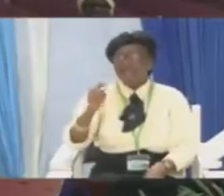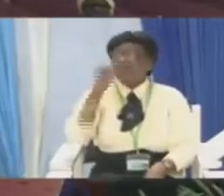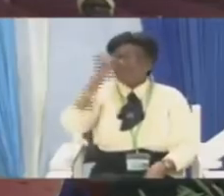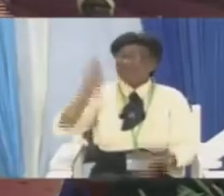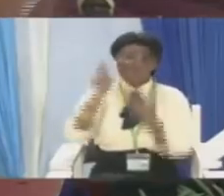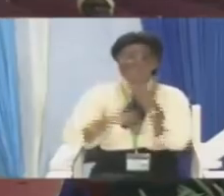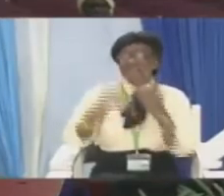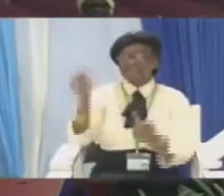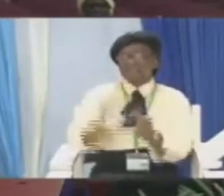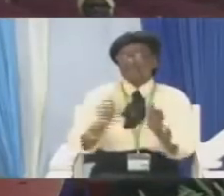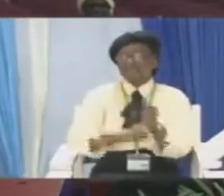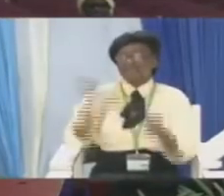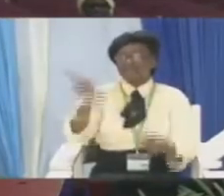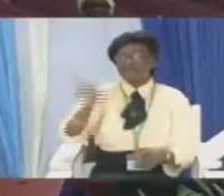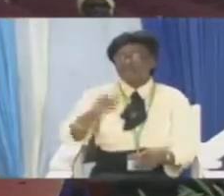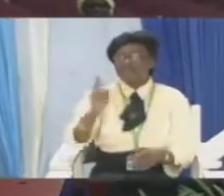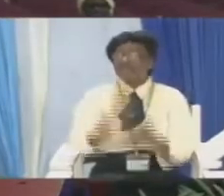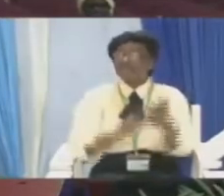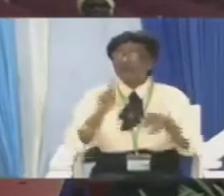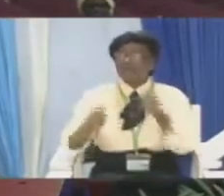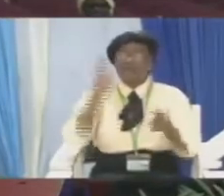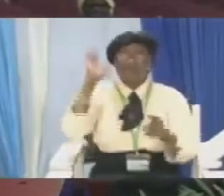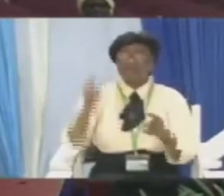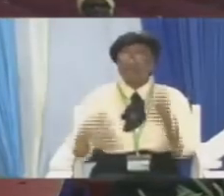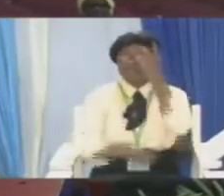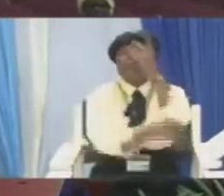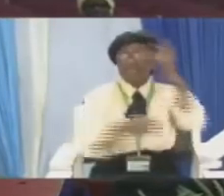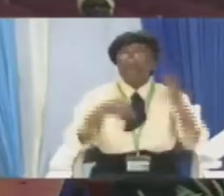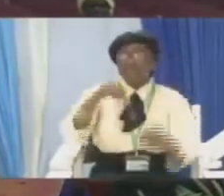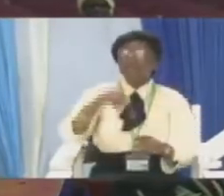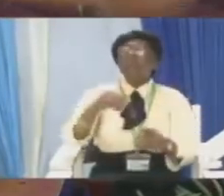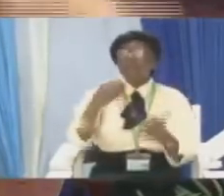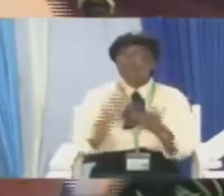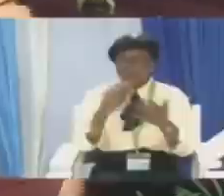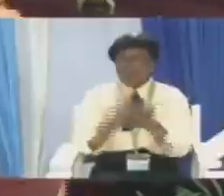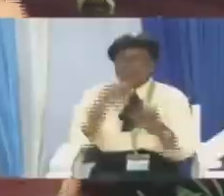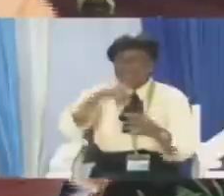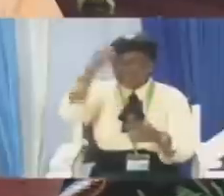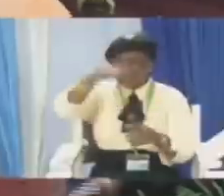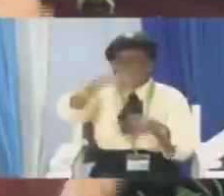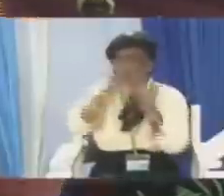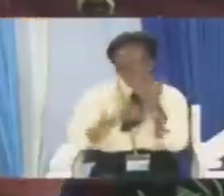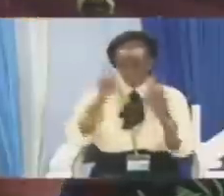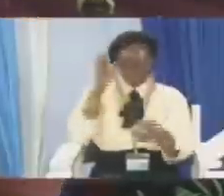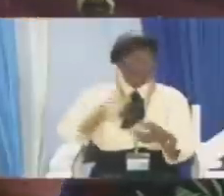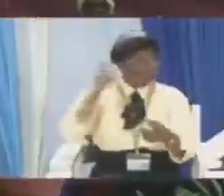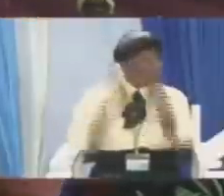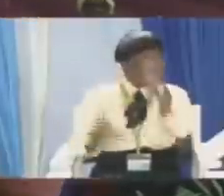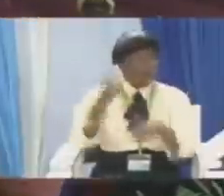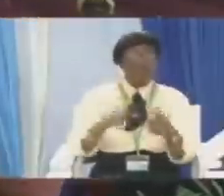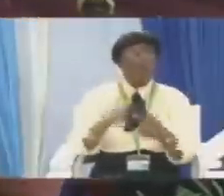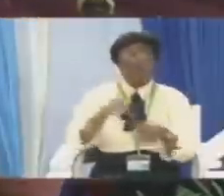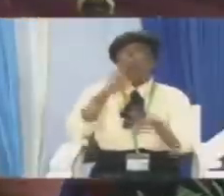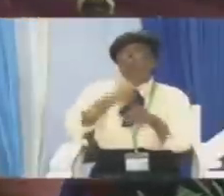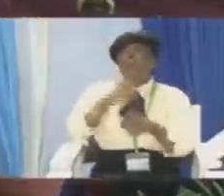Wickedness everywhere. Some people will steal money in government. They will come to church and do Thanksgiving. What is this